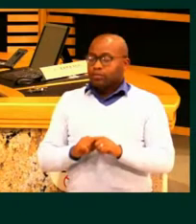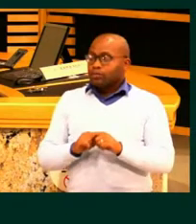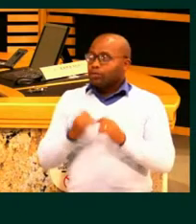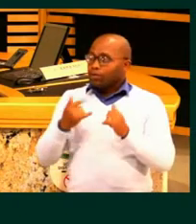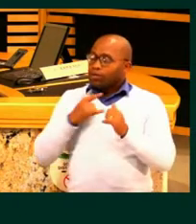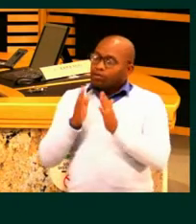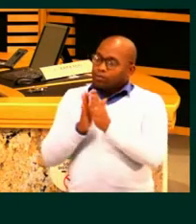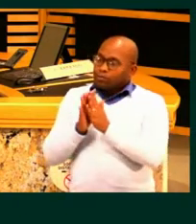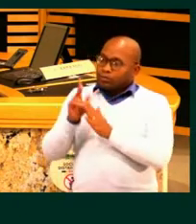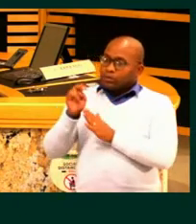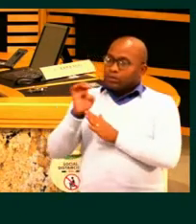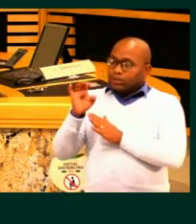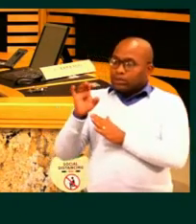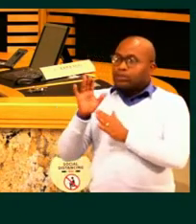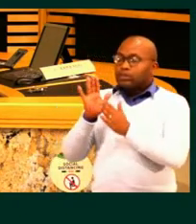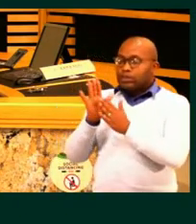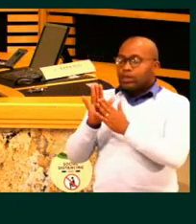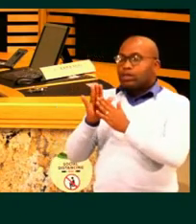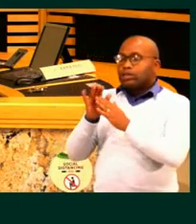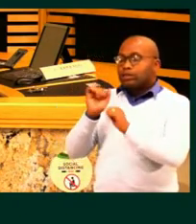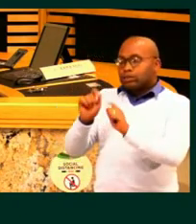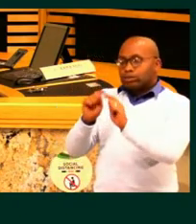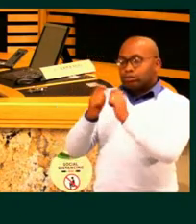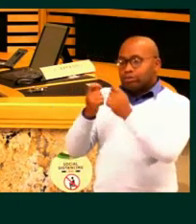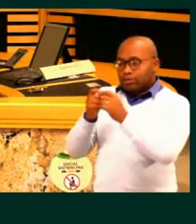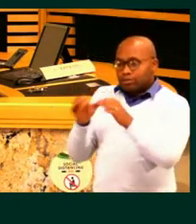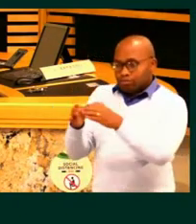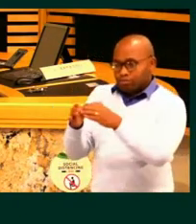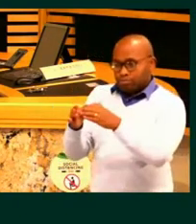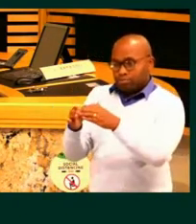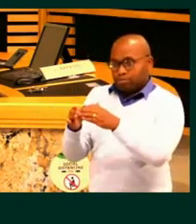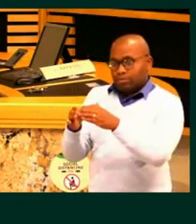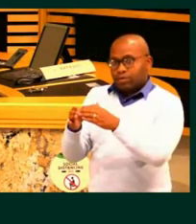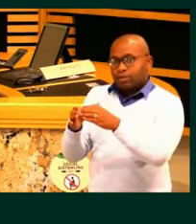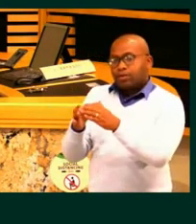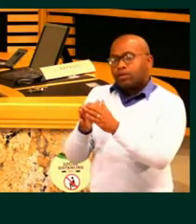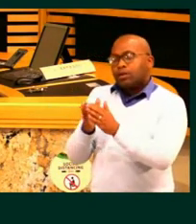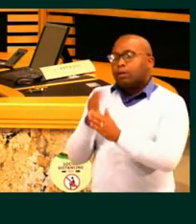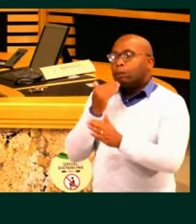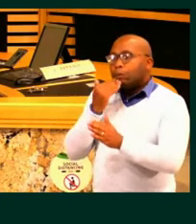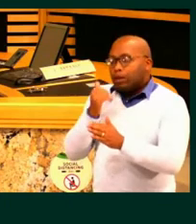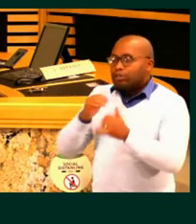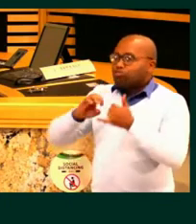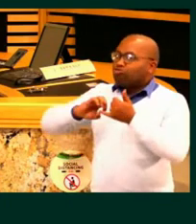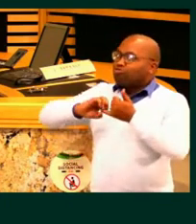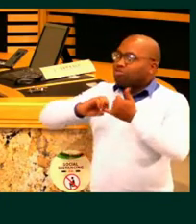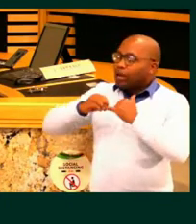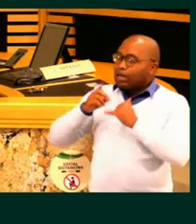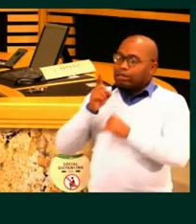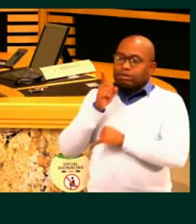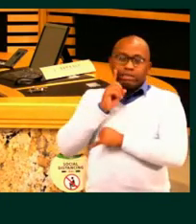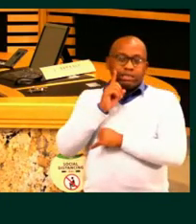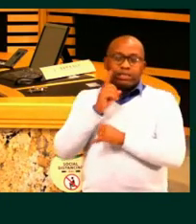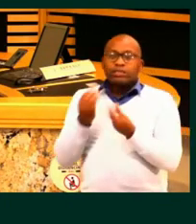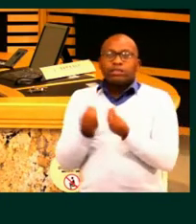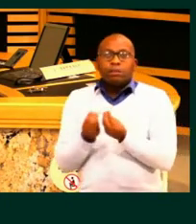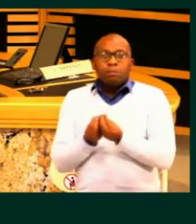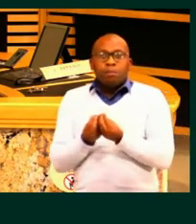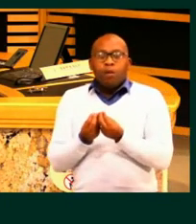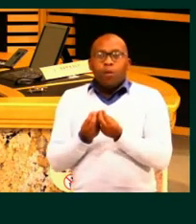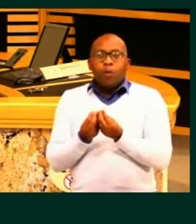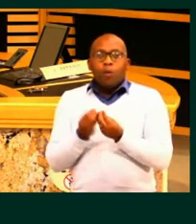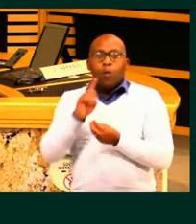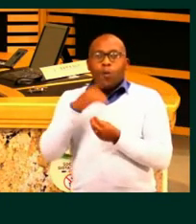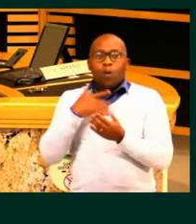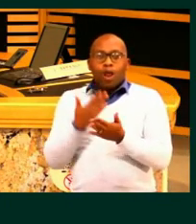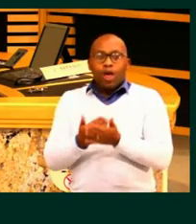counterparts to really alleviate the heavy fright on our roads and to fully Implement a fully